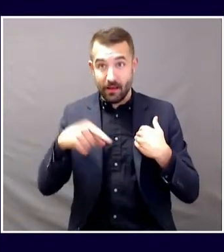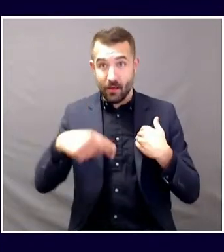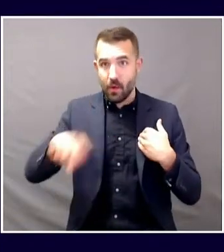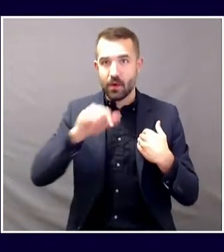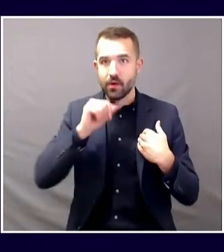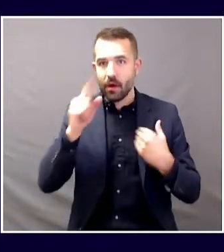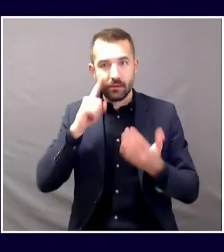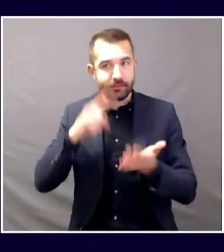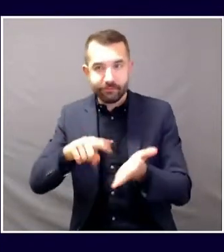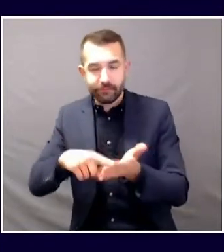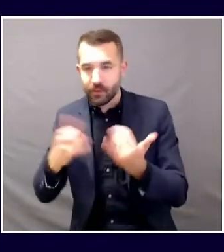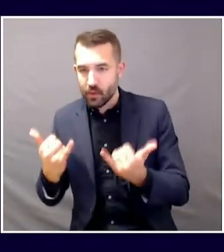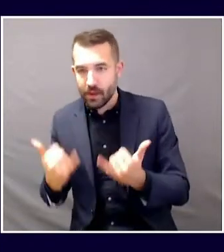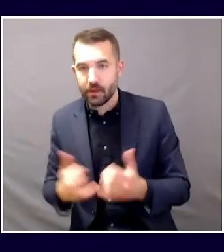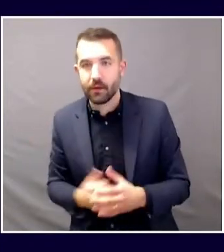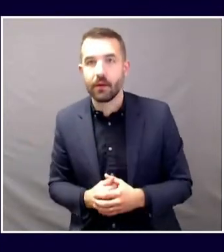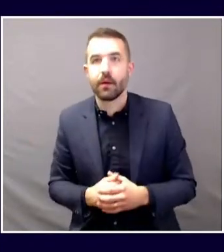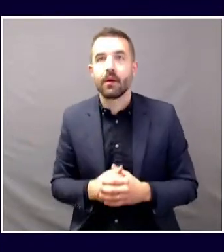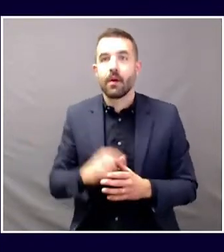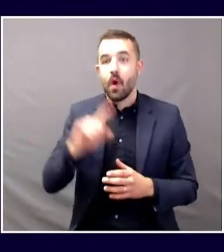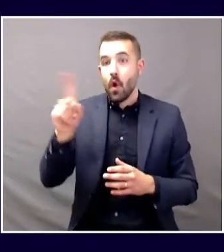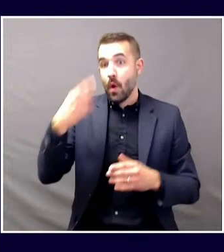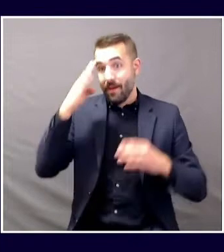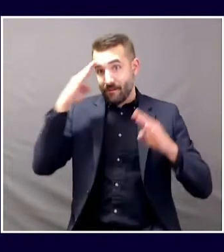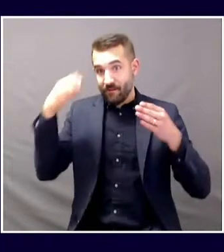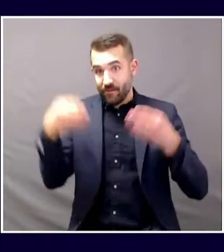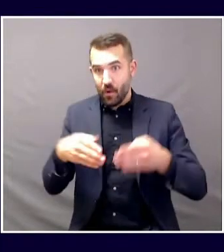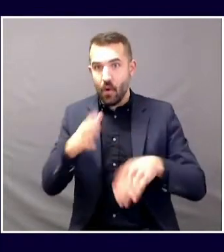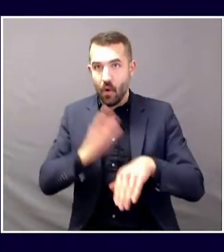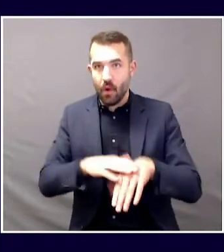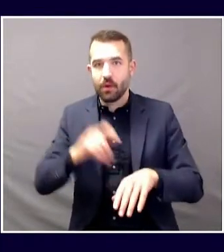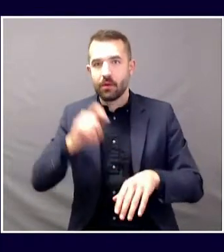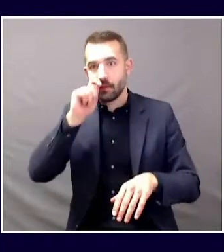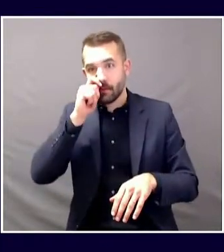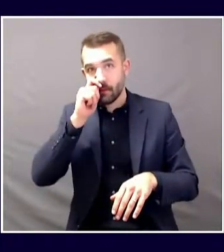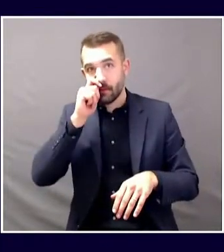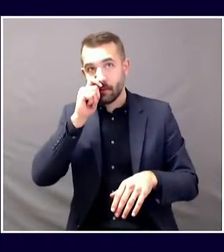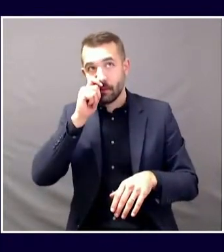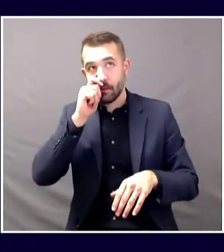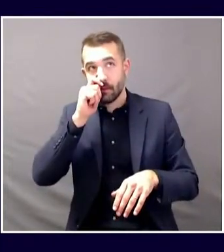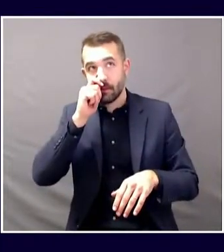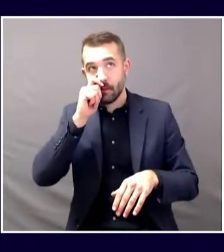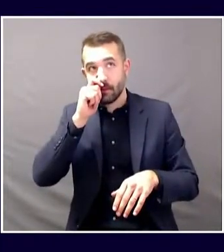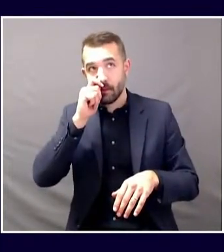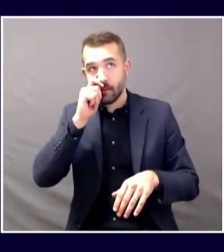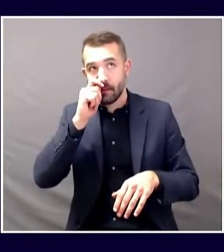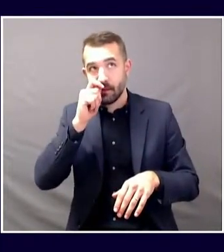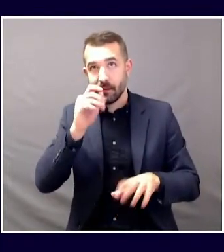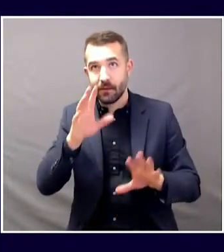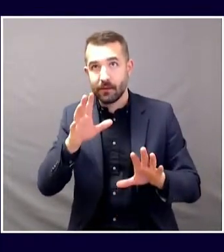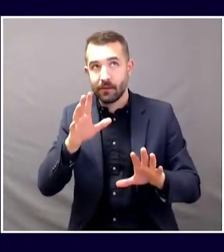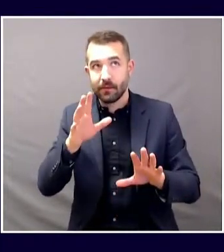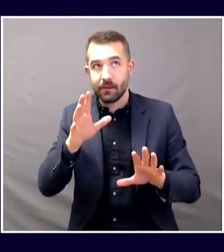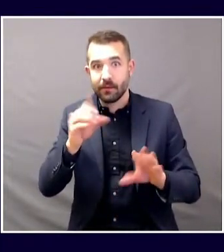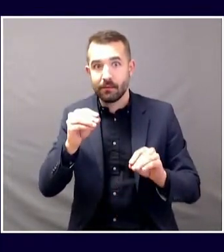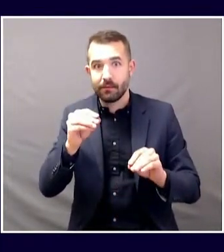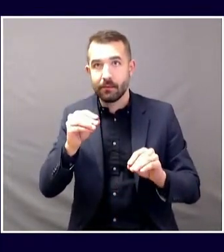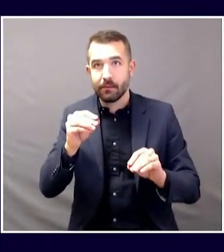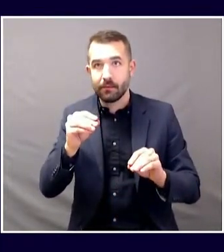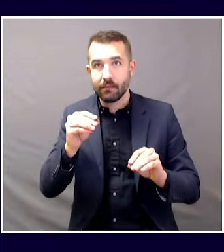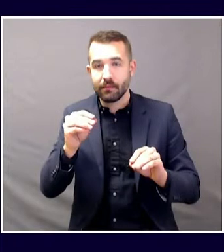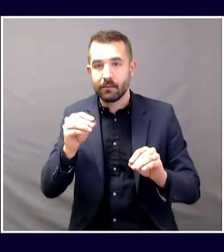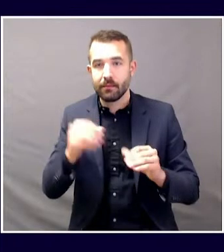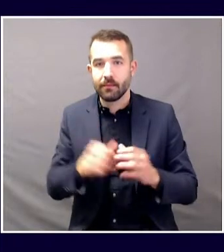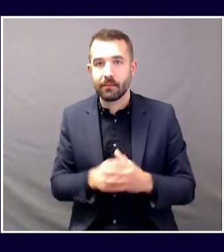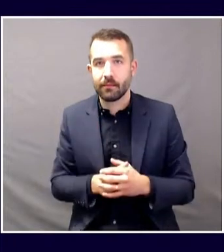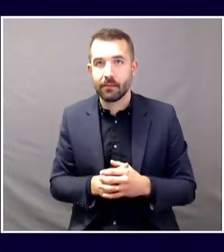just a second, but no, I'm keeping my mouth shut until keeping my mouth shut until you finish your question. That felt a little like just a tacit acknowledgement